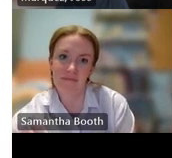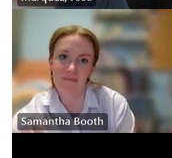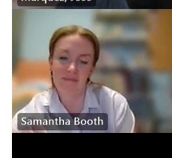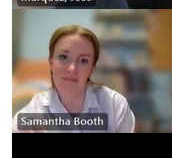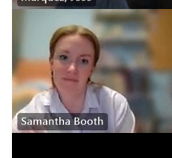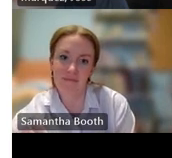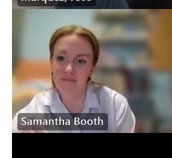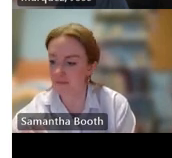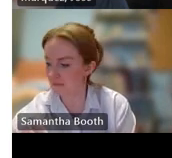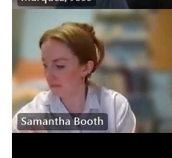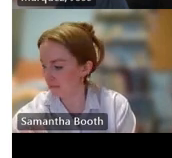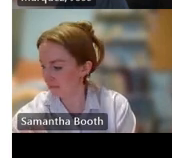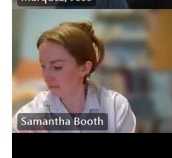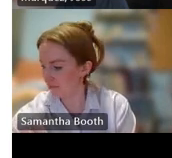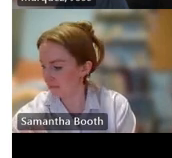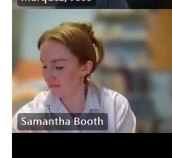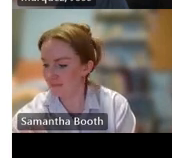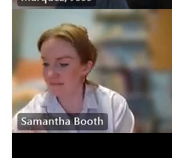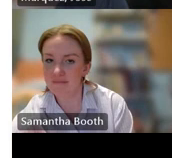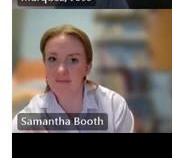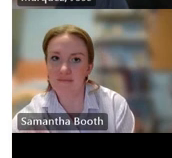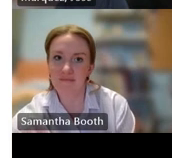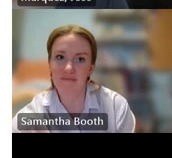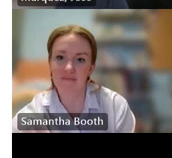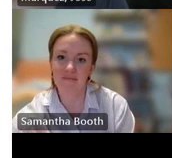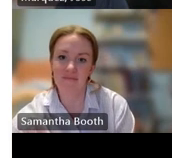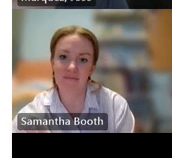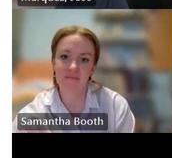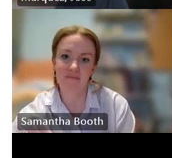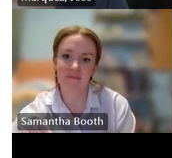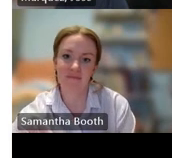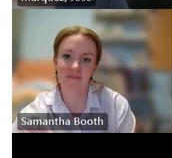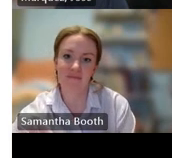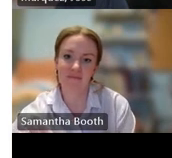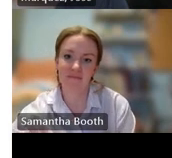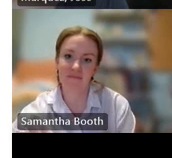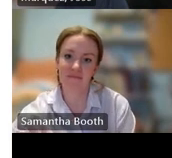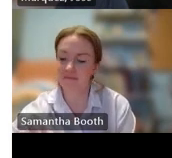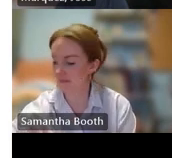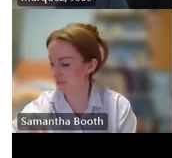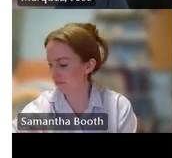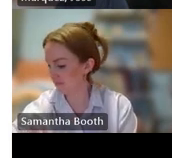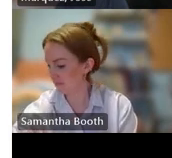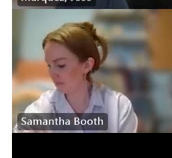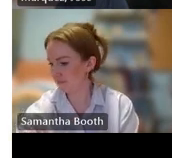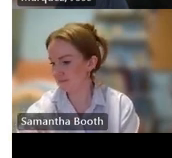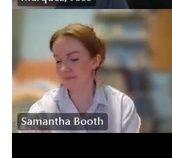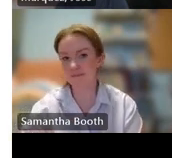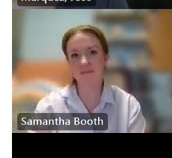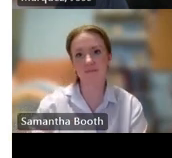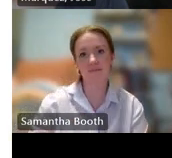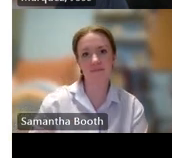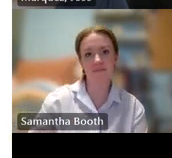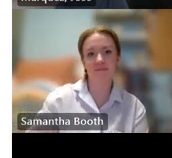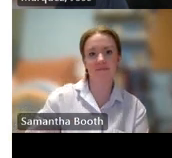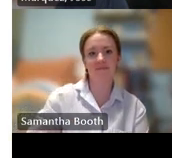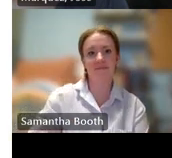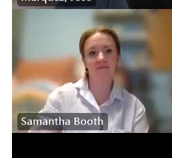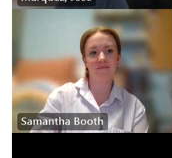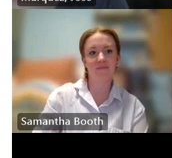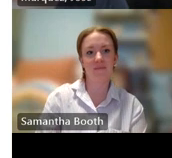96-year-old resident was taking a walk around the project. And enabling folks to age in place